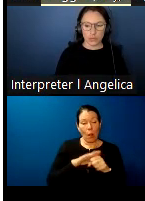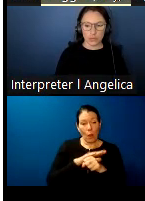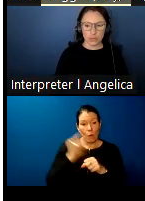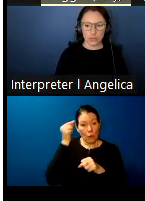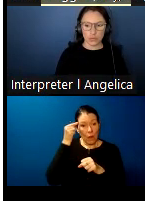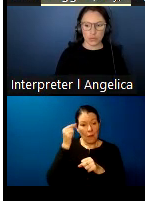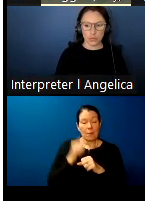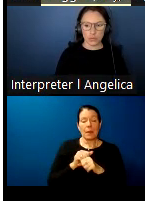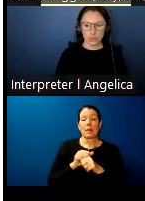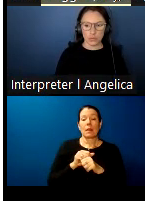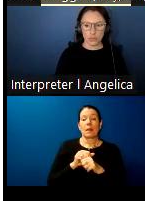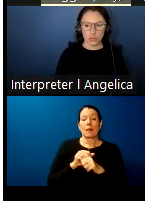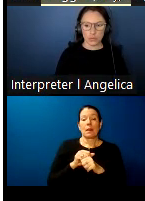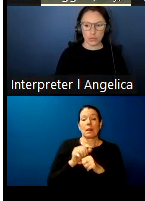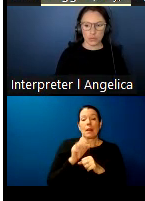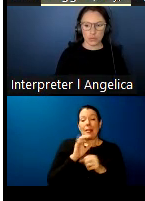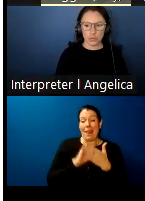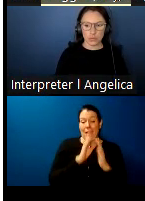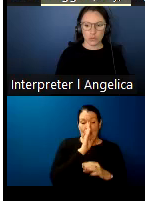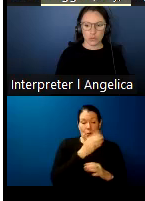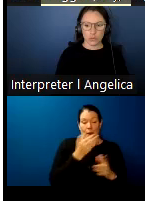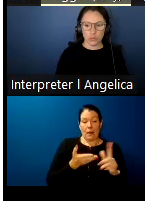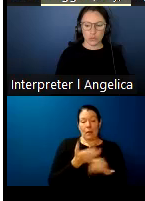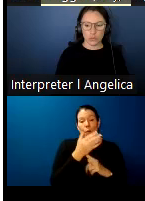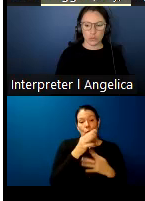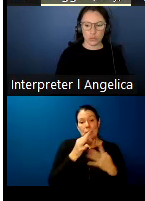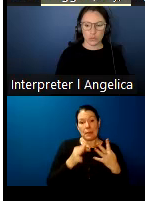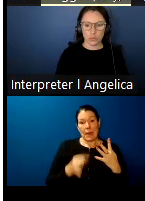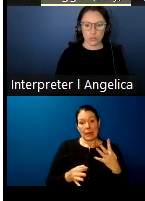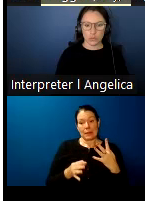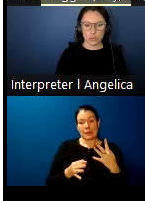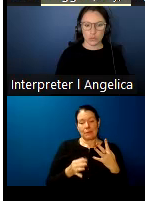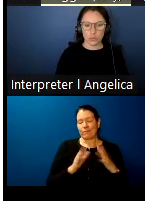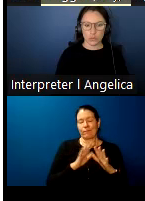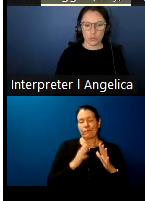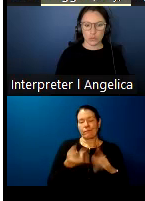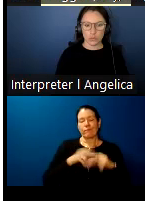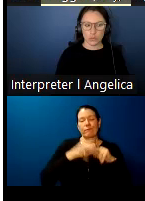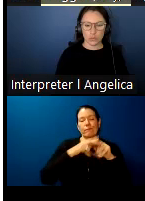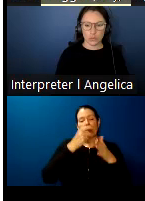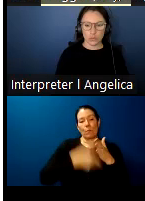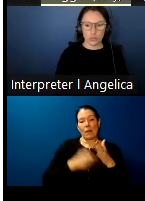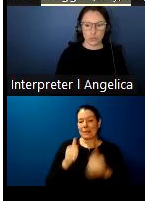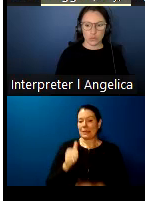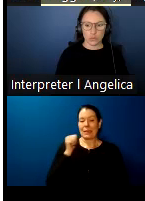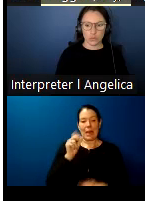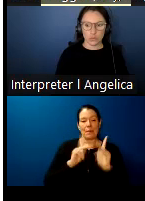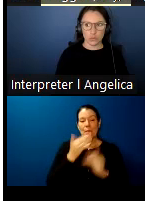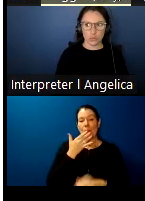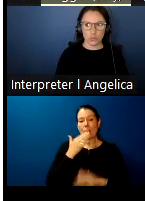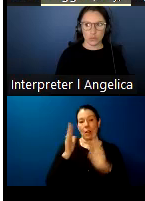sector that directly or through selective raising of prices deny people of color access to